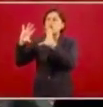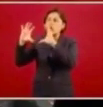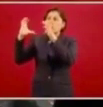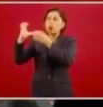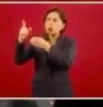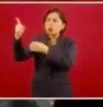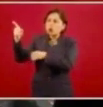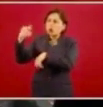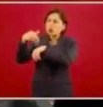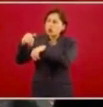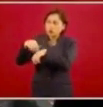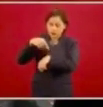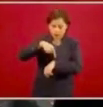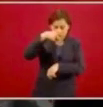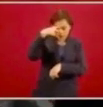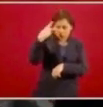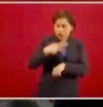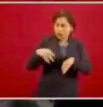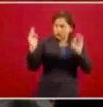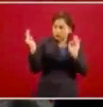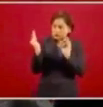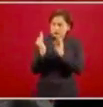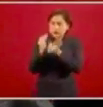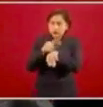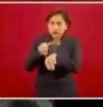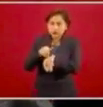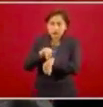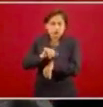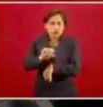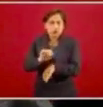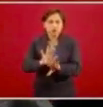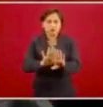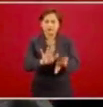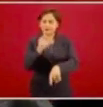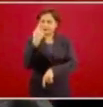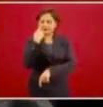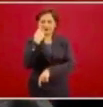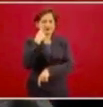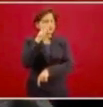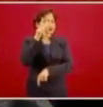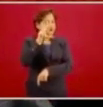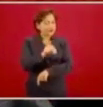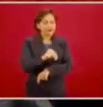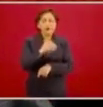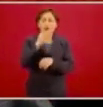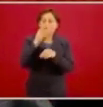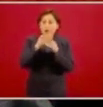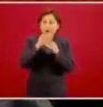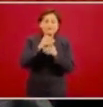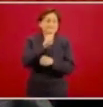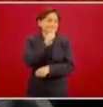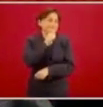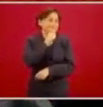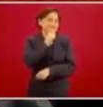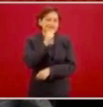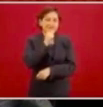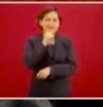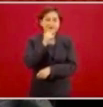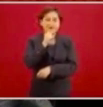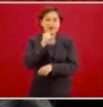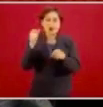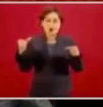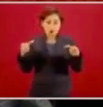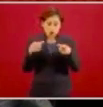So yes, thank you very much for pointing that out. And that is why I was emphasizing that we